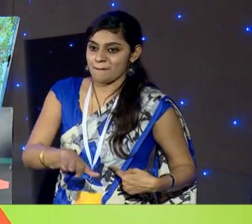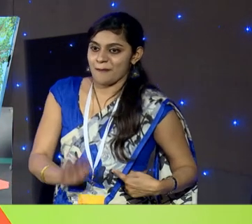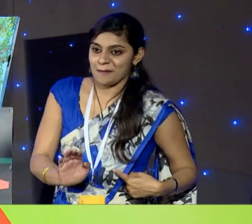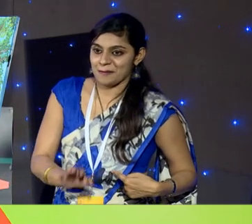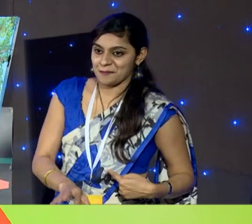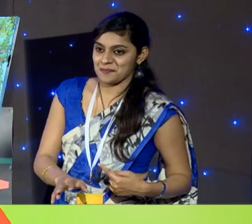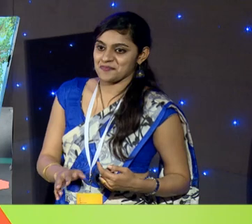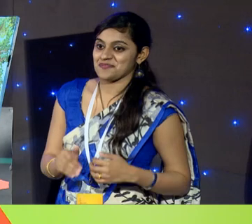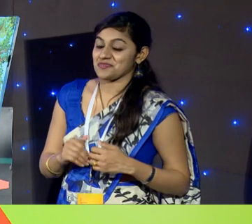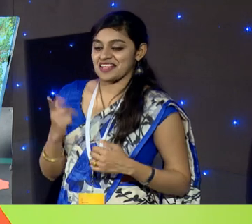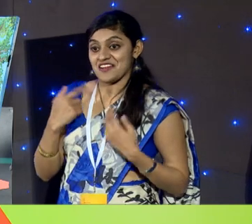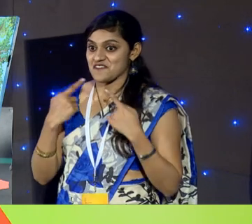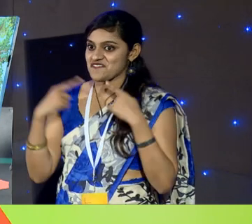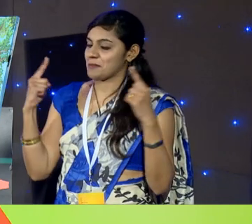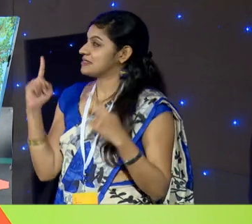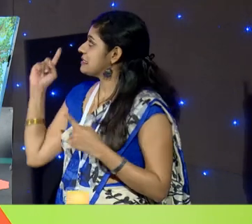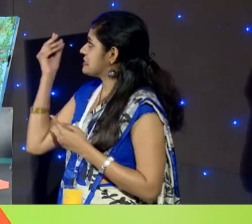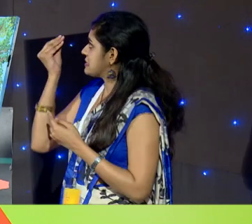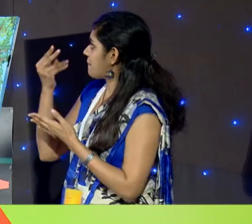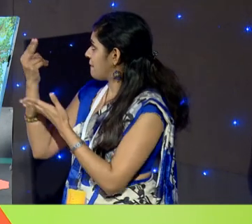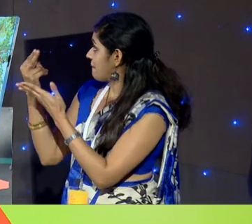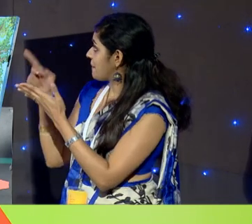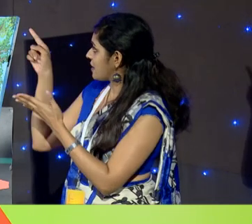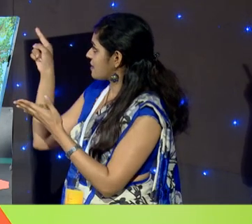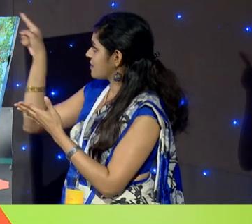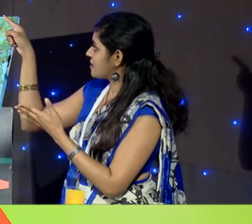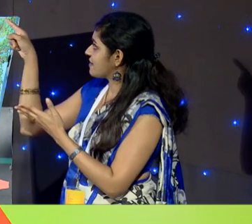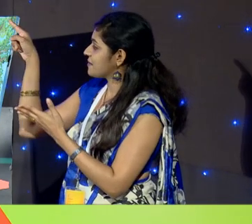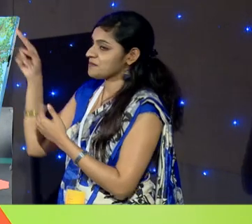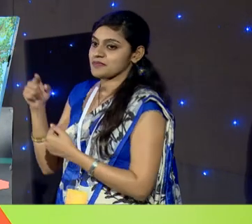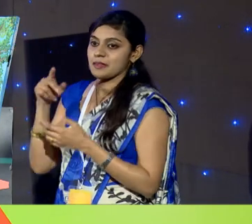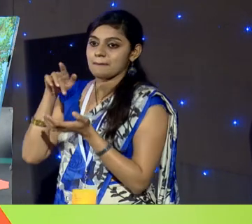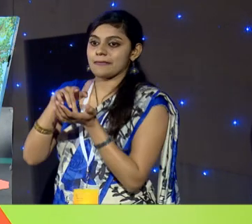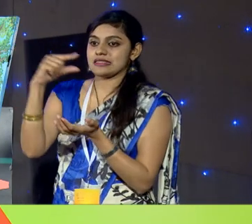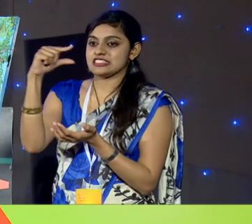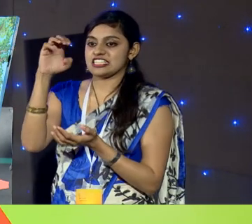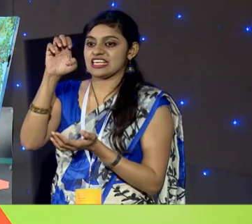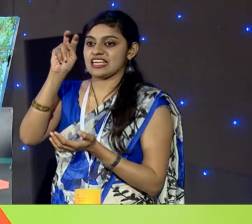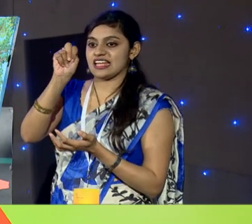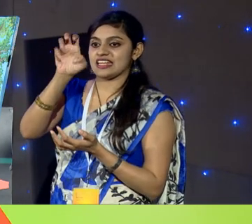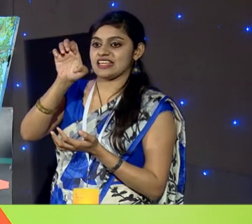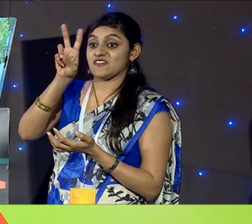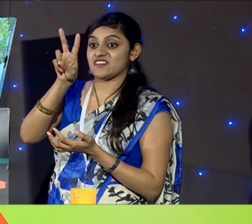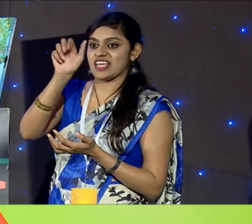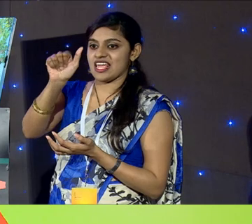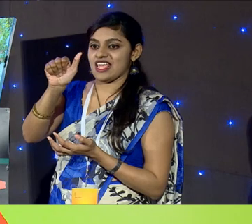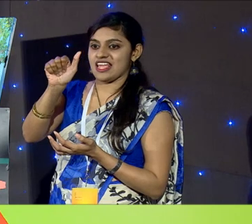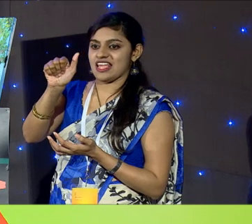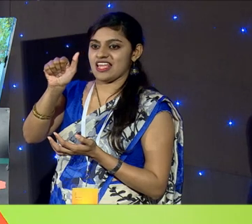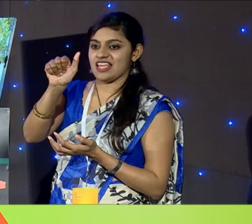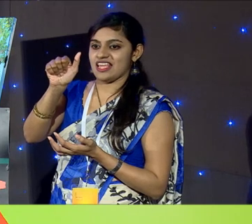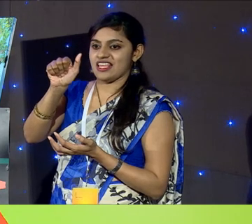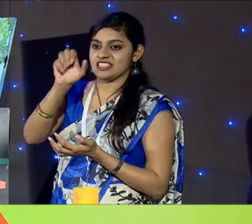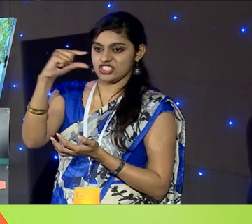are the paintings which were exhibited in Geneva, prize-winning paintings by our school children. So all